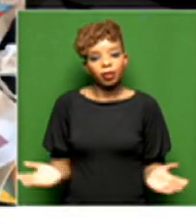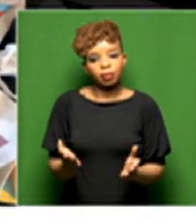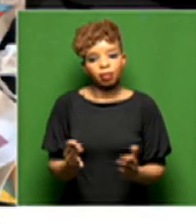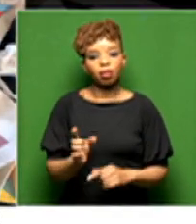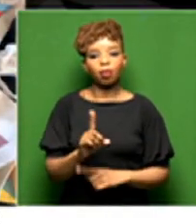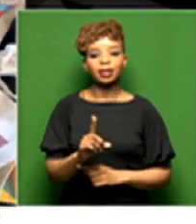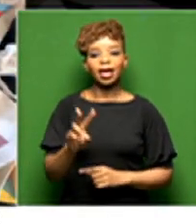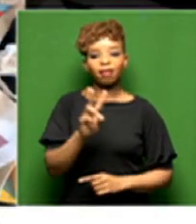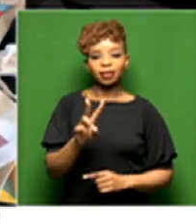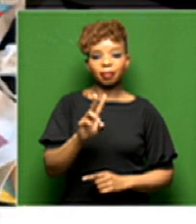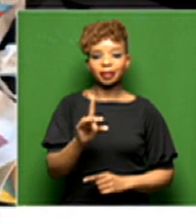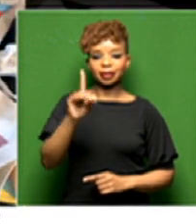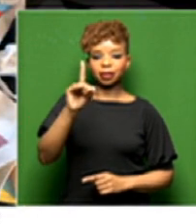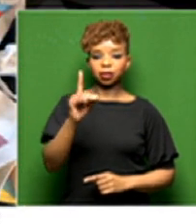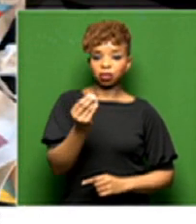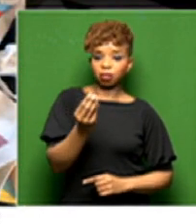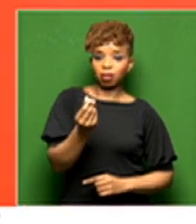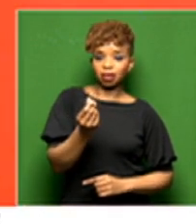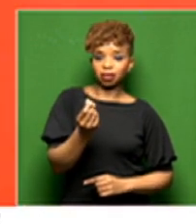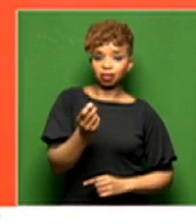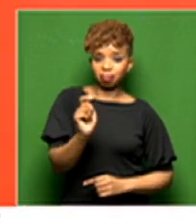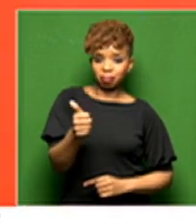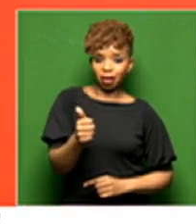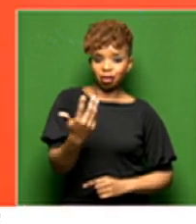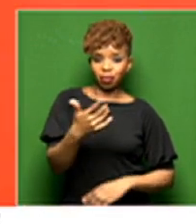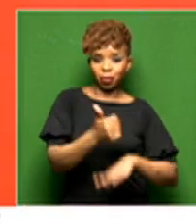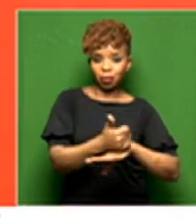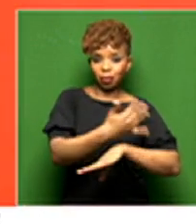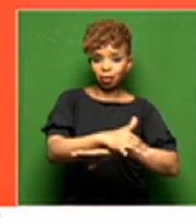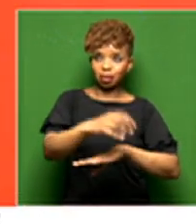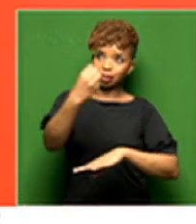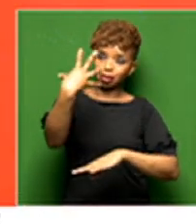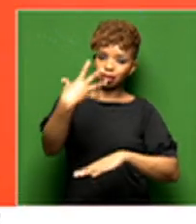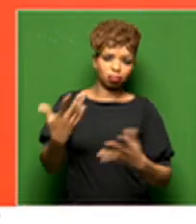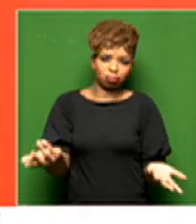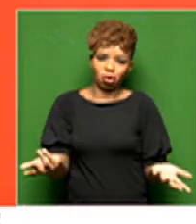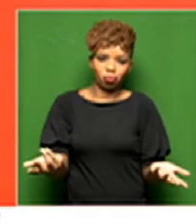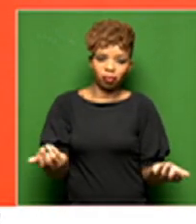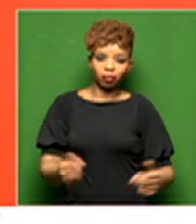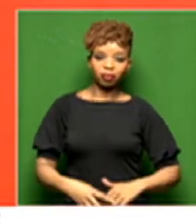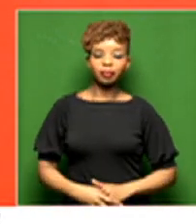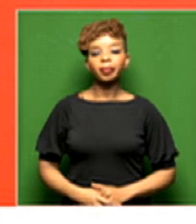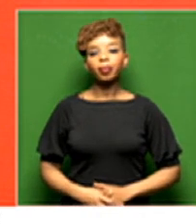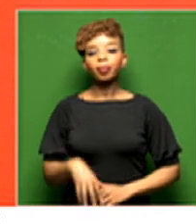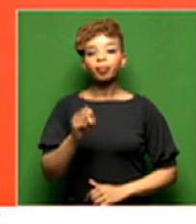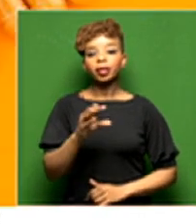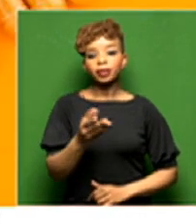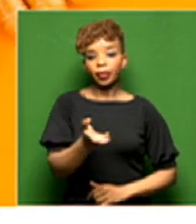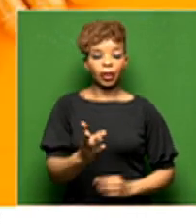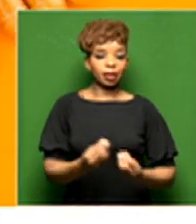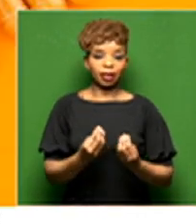what? It doesn't cost anybody anything to go outside for 30 minutes and get some healthy sunshine. So, these are things we need